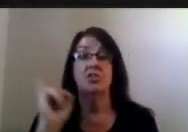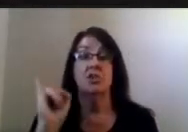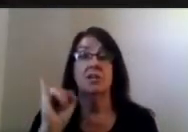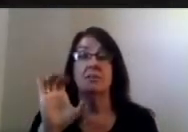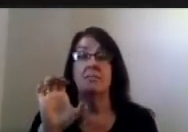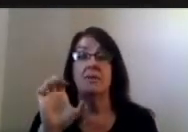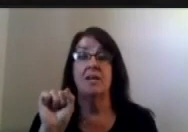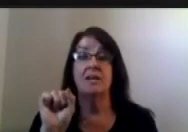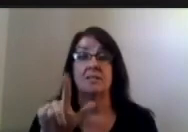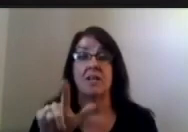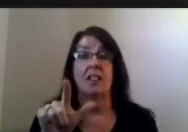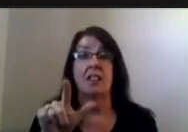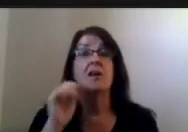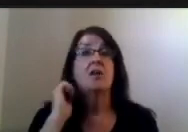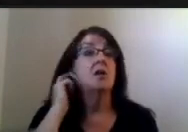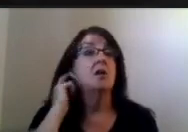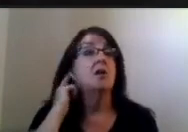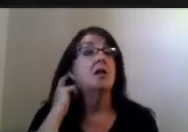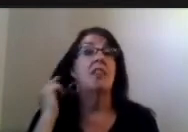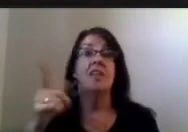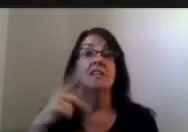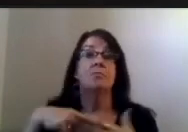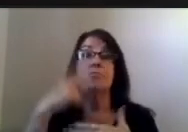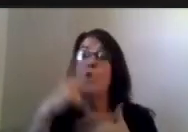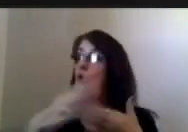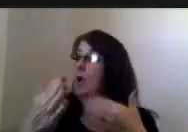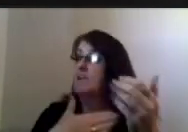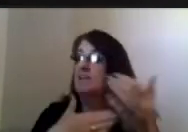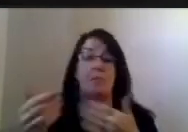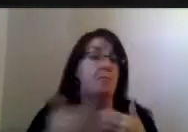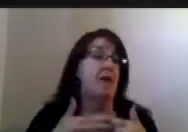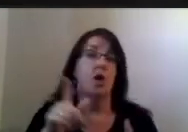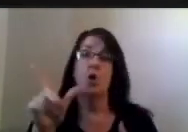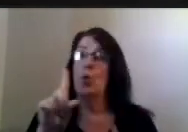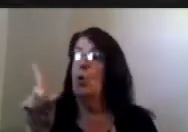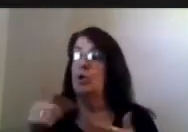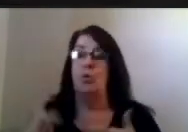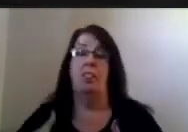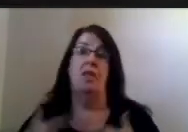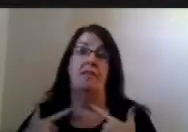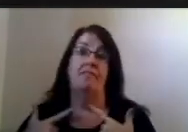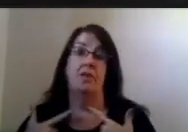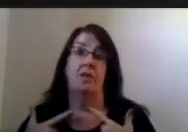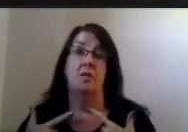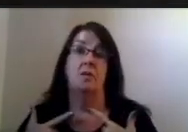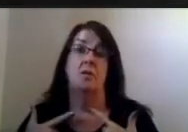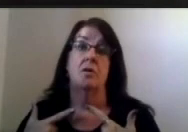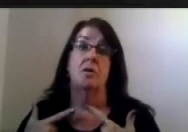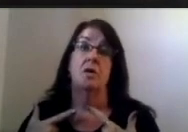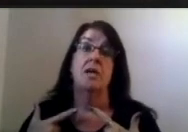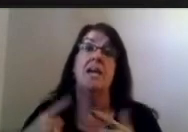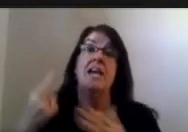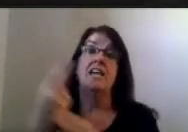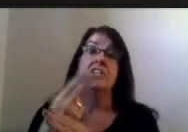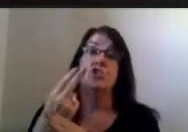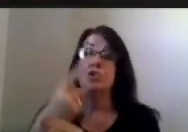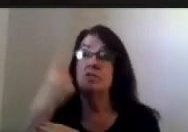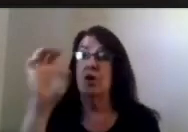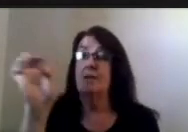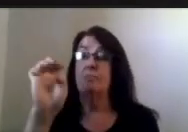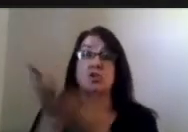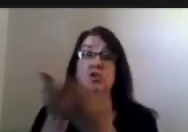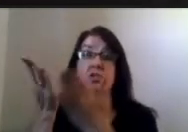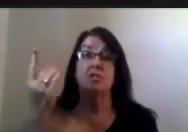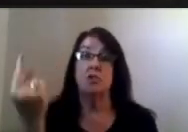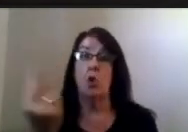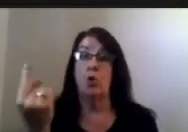program. And this program covers you regardless of your residency status. And as the name states, it's used for emergency services only.